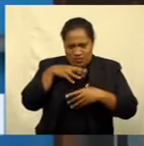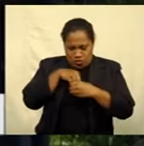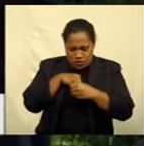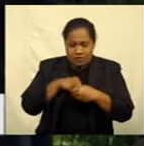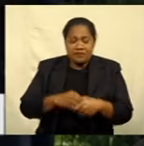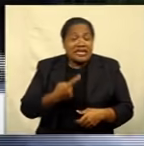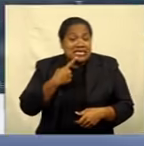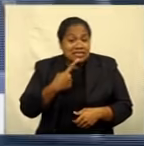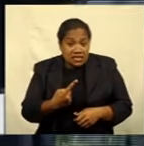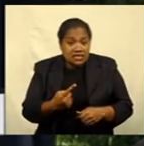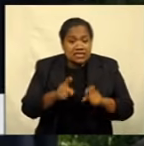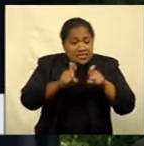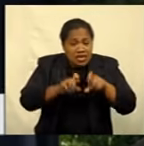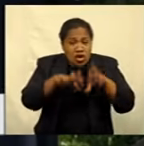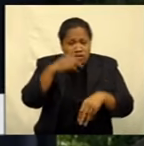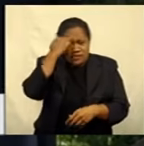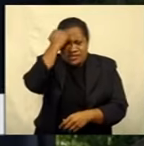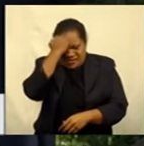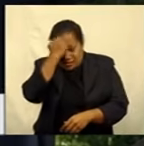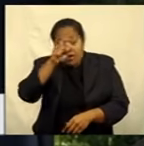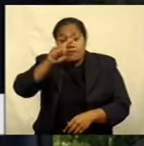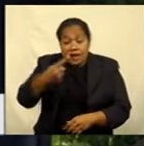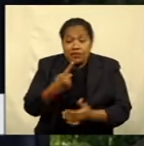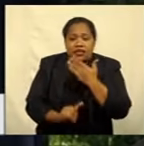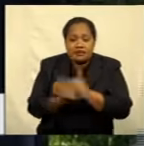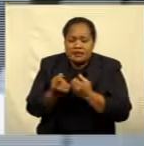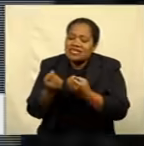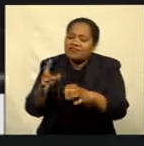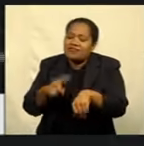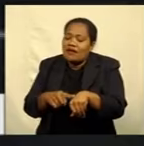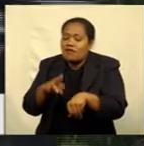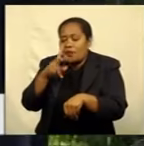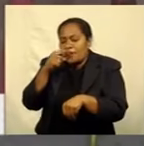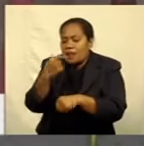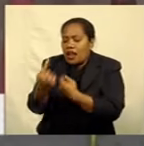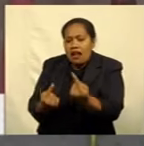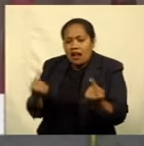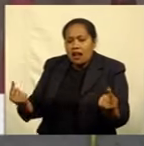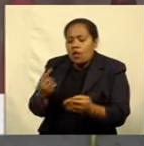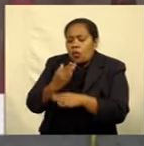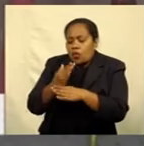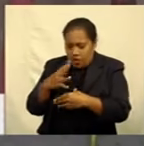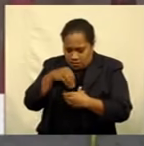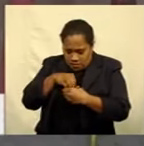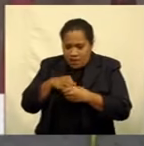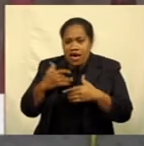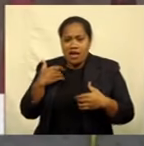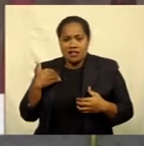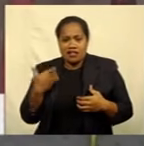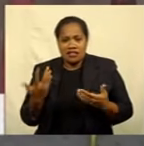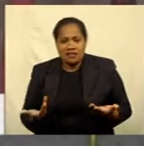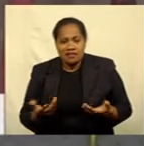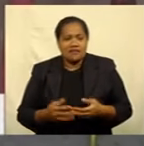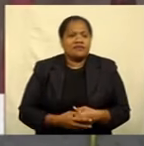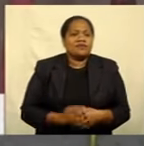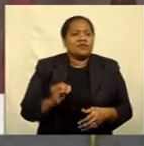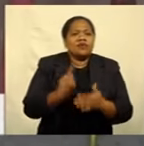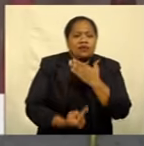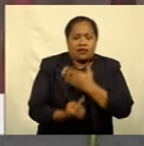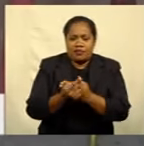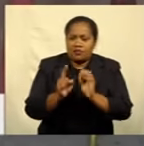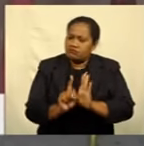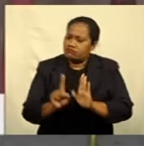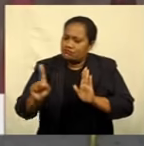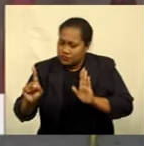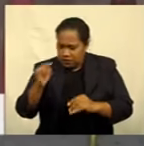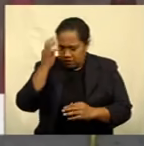but it gives time to an individual to work on their health. Patel says he took advantage of the quarantine and re-evaluated himself on